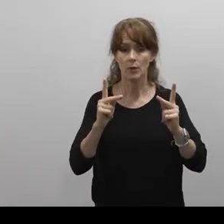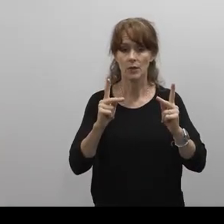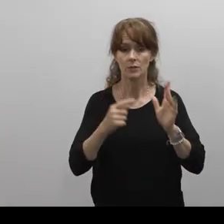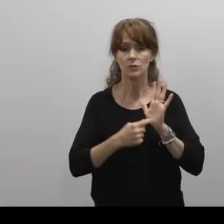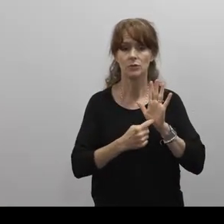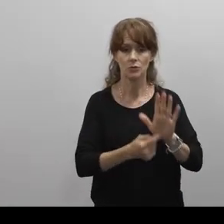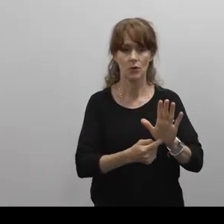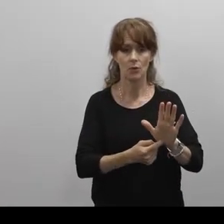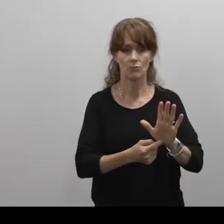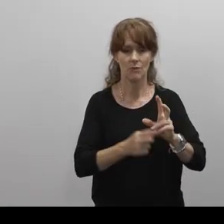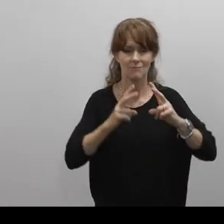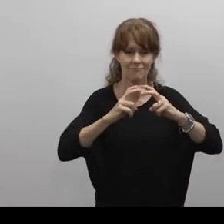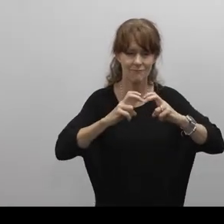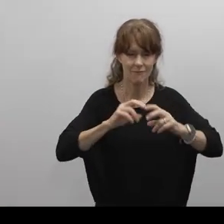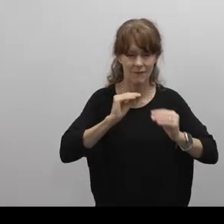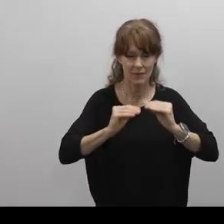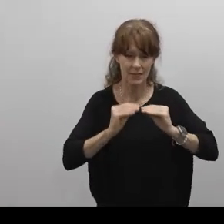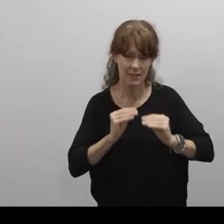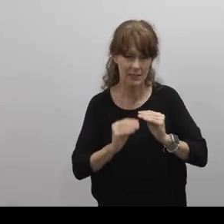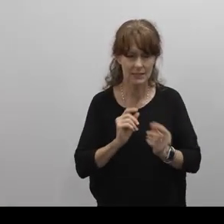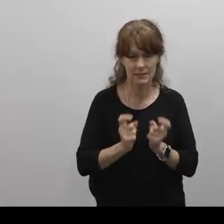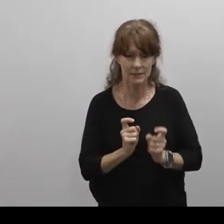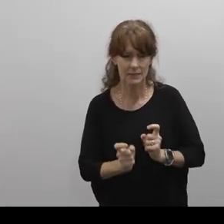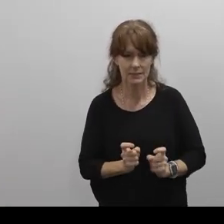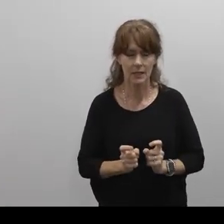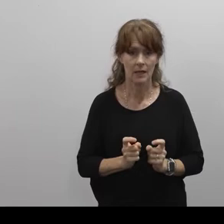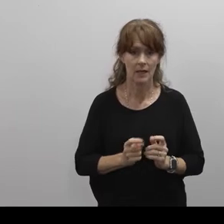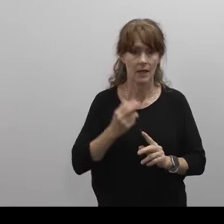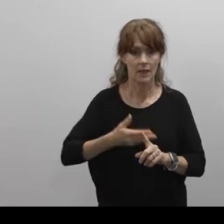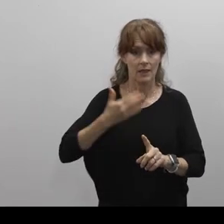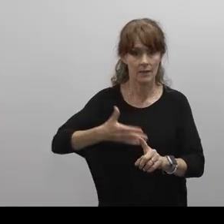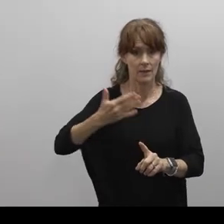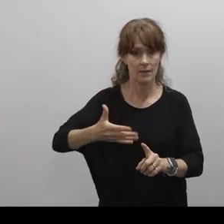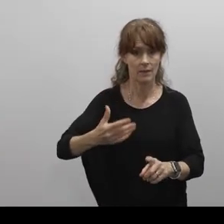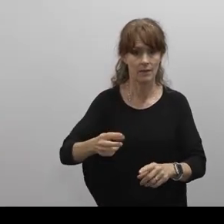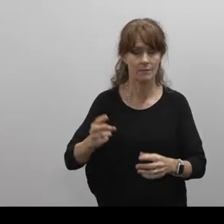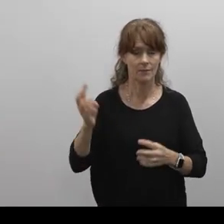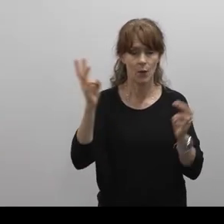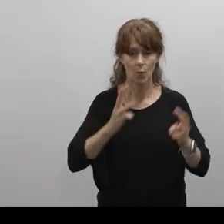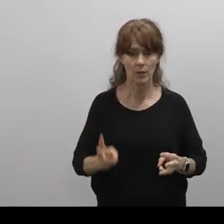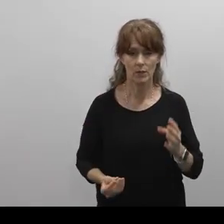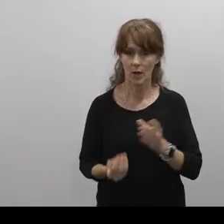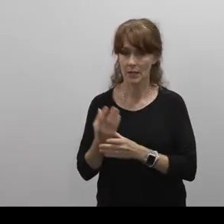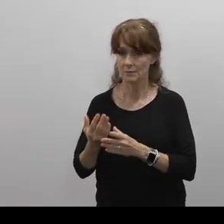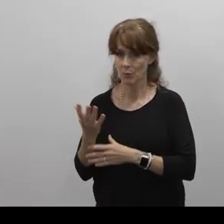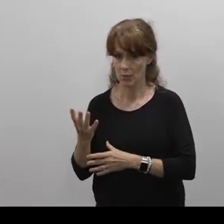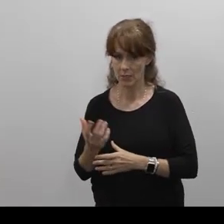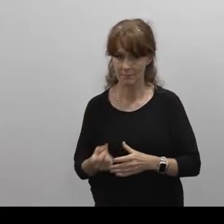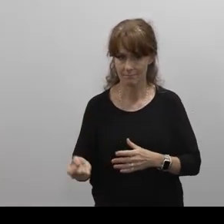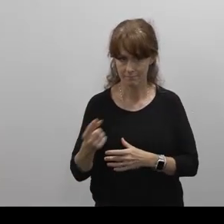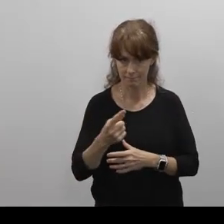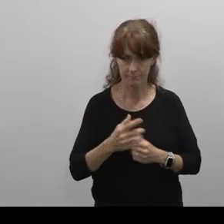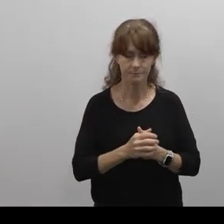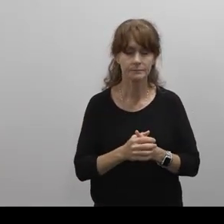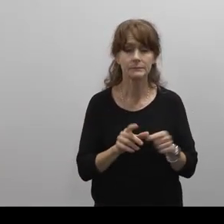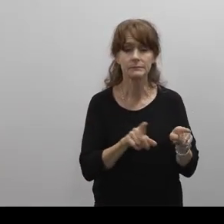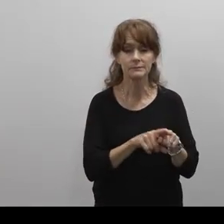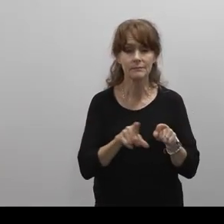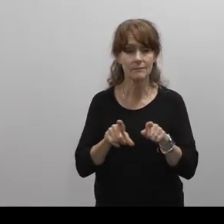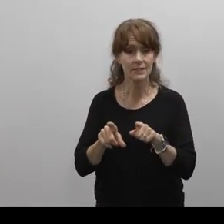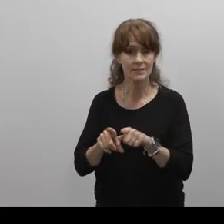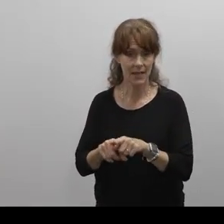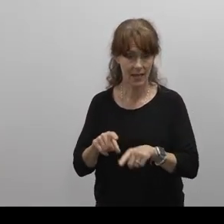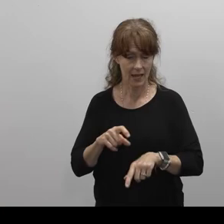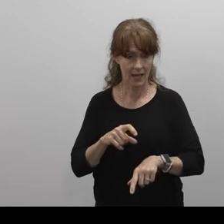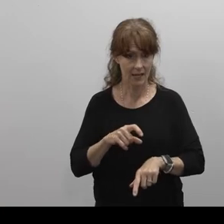to refine as we head into the months in winter and spring. At the same time, and you've heard a little bit about it and